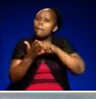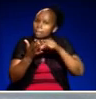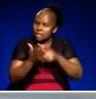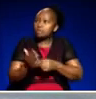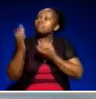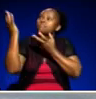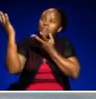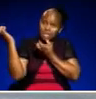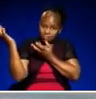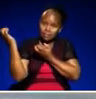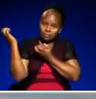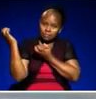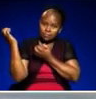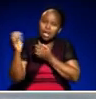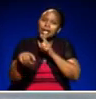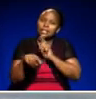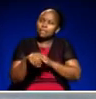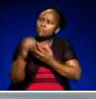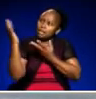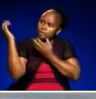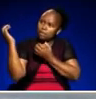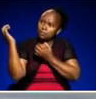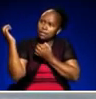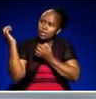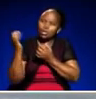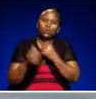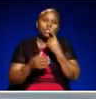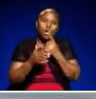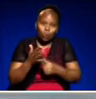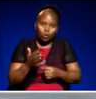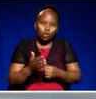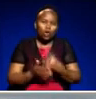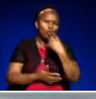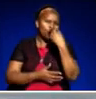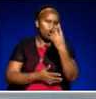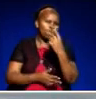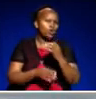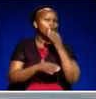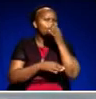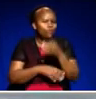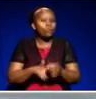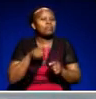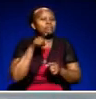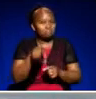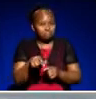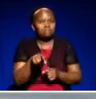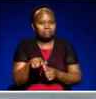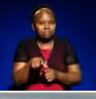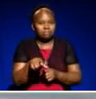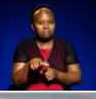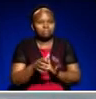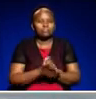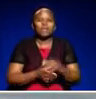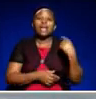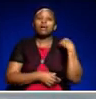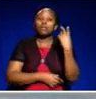expect. When you are expecting something, then we say you are looking forward to that particular thing.